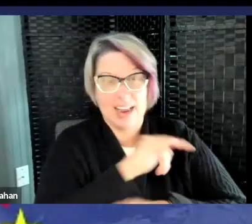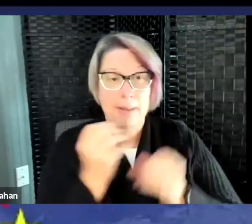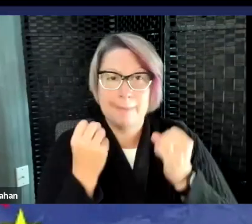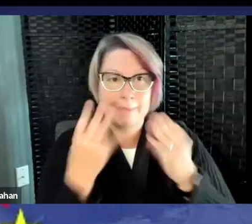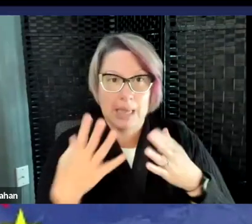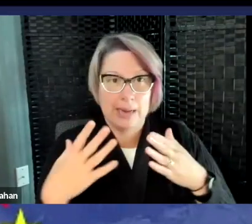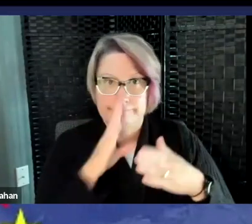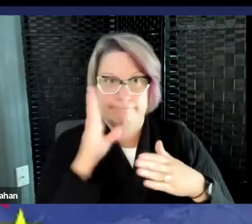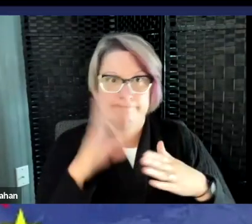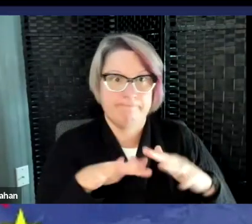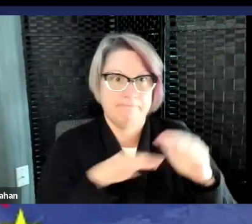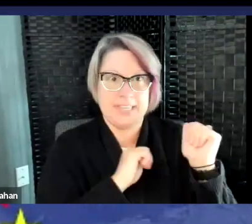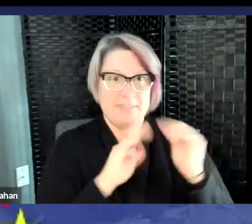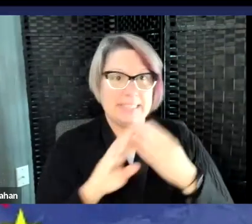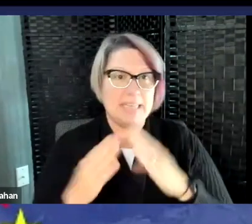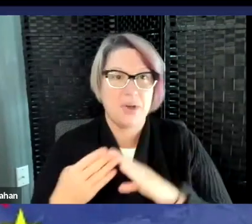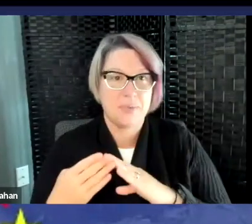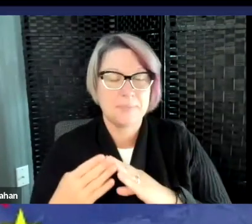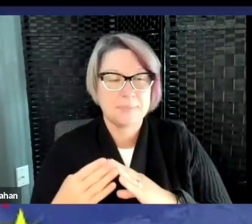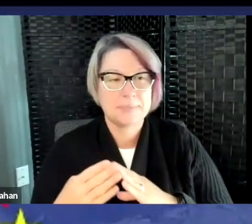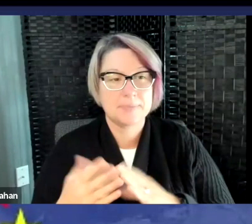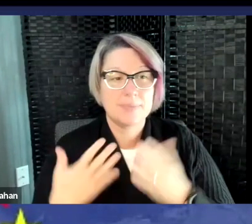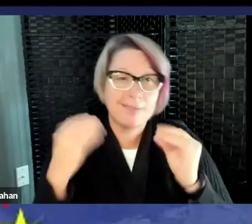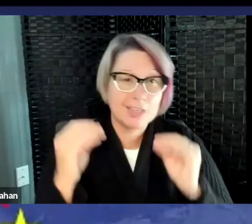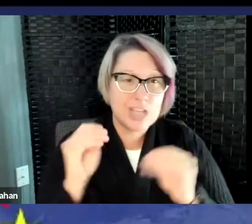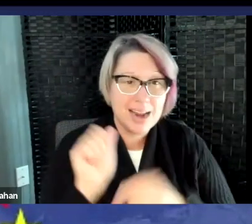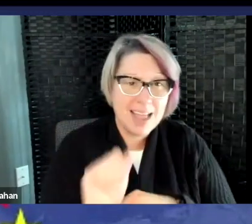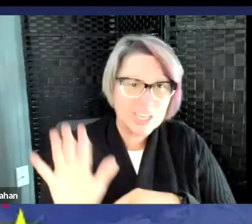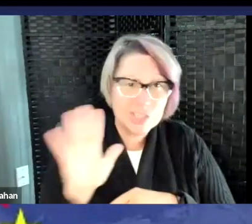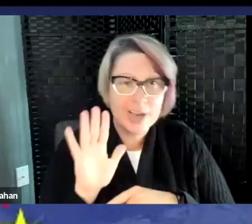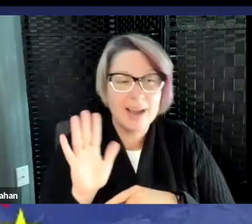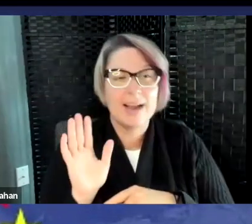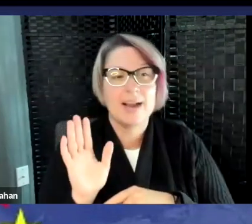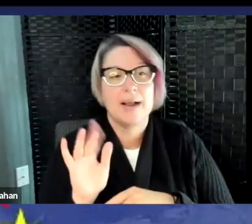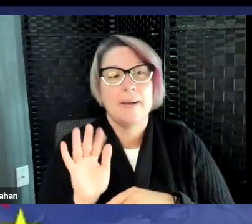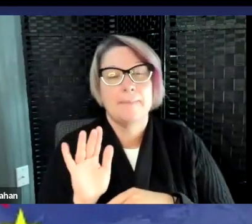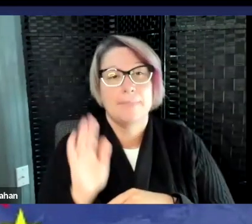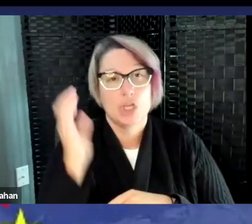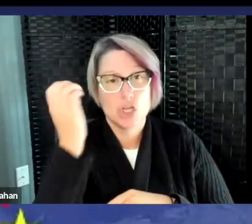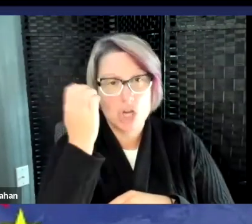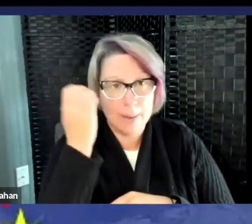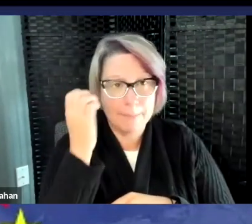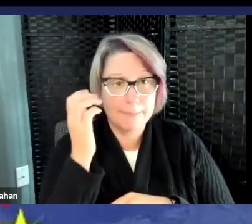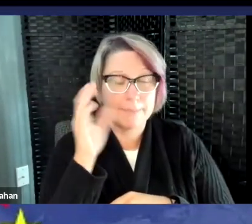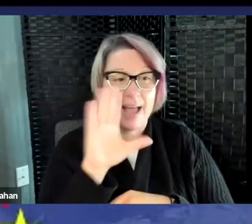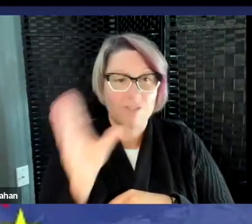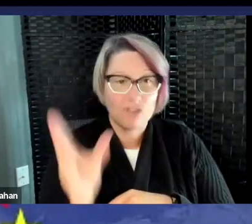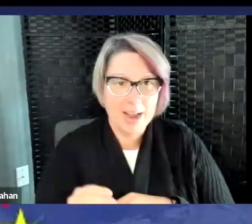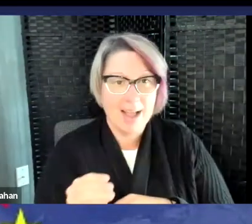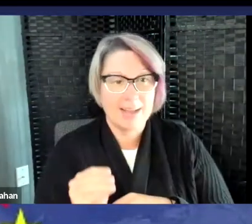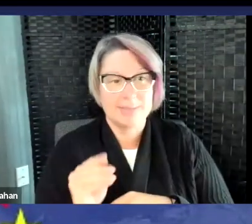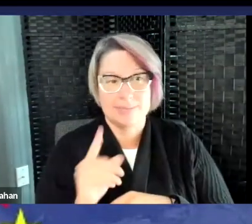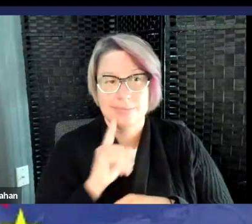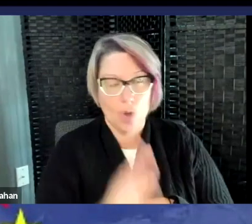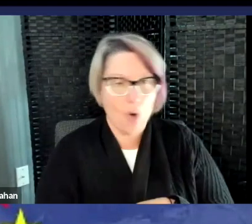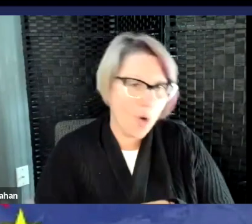town ever. And then I've taught, like I said, in Asia, in Europe and Africa, all over. So I love